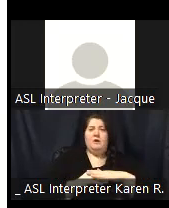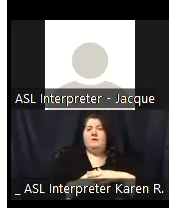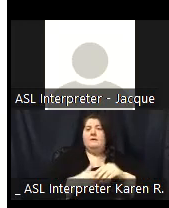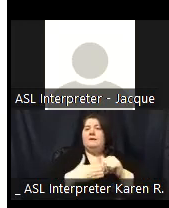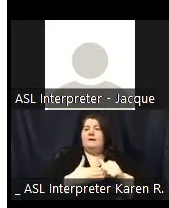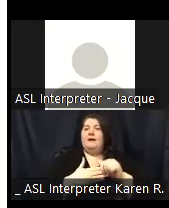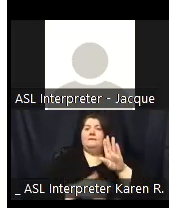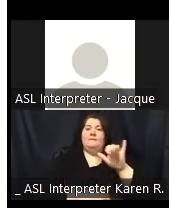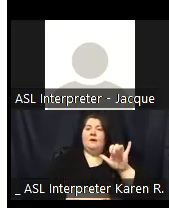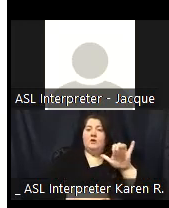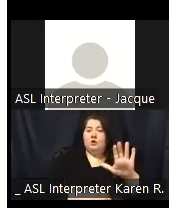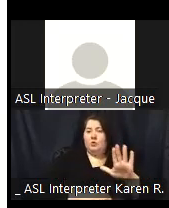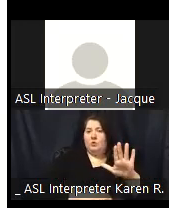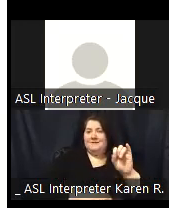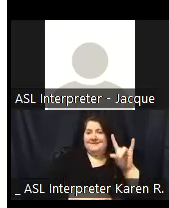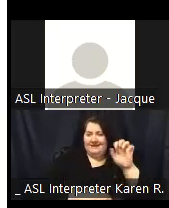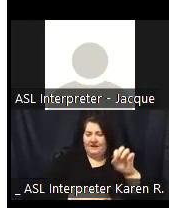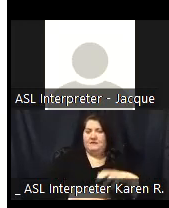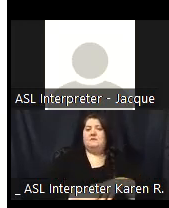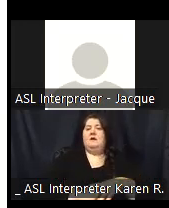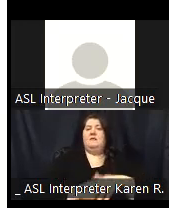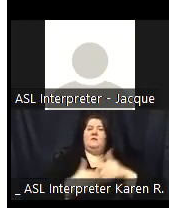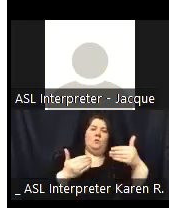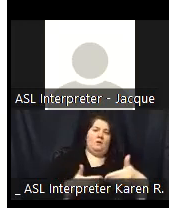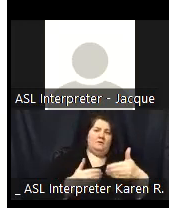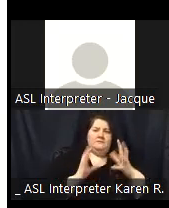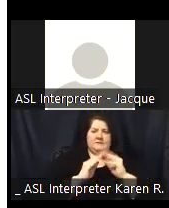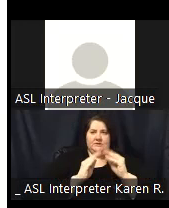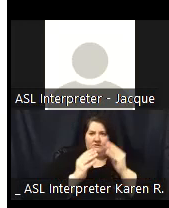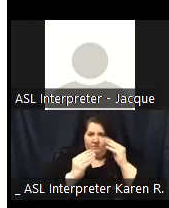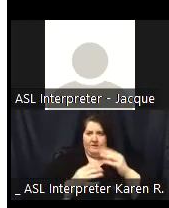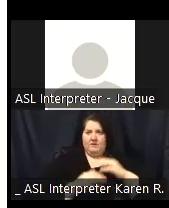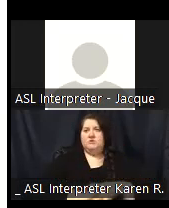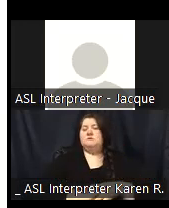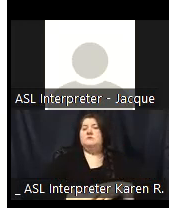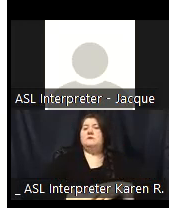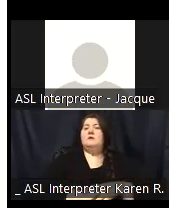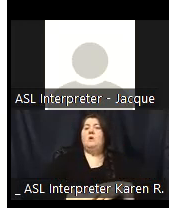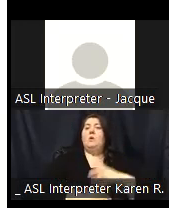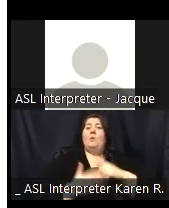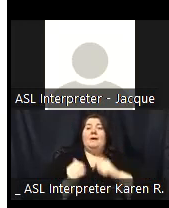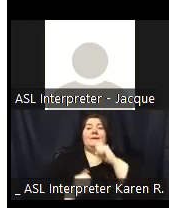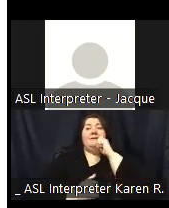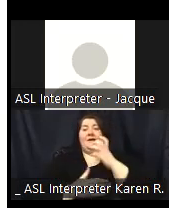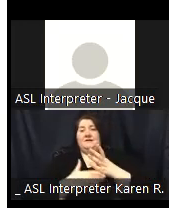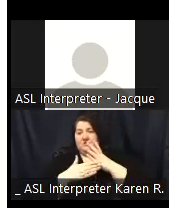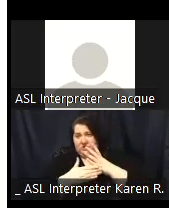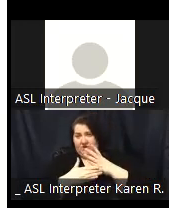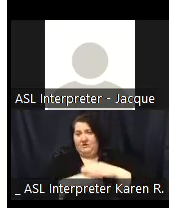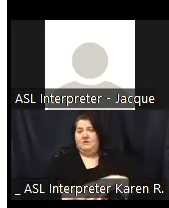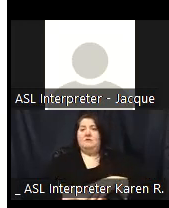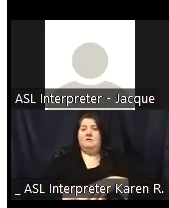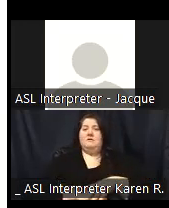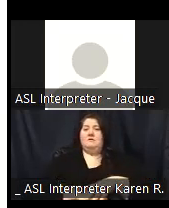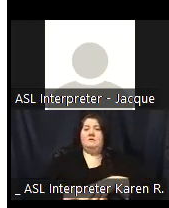Side, and share information on the welcome session. And then in the what not to share column here, this